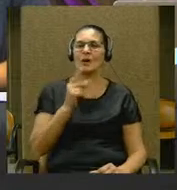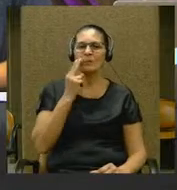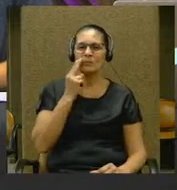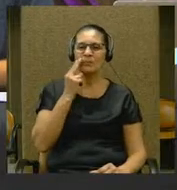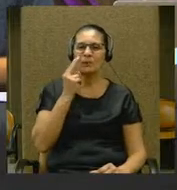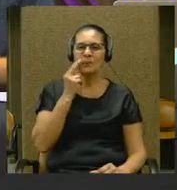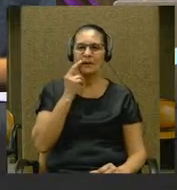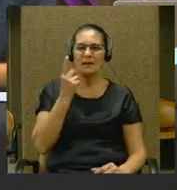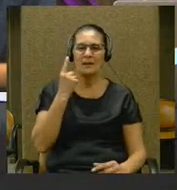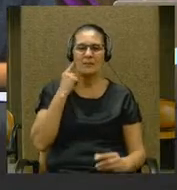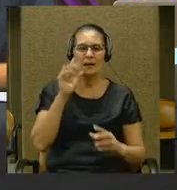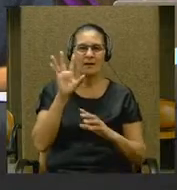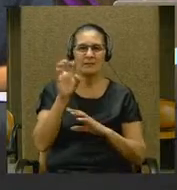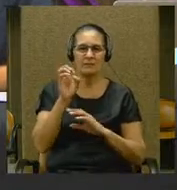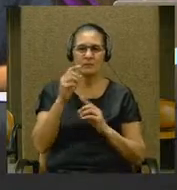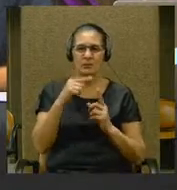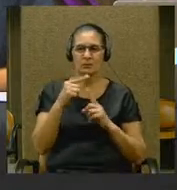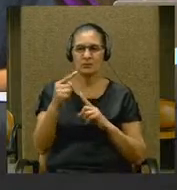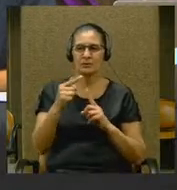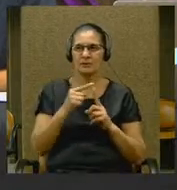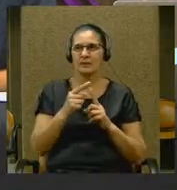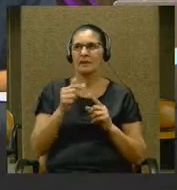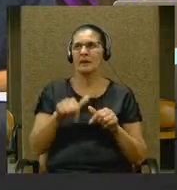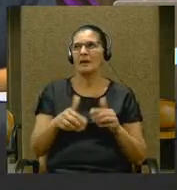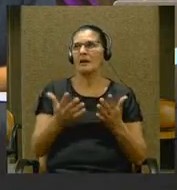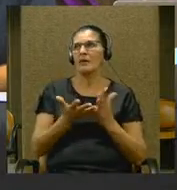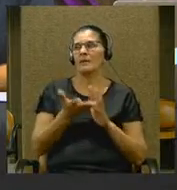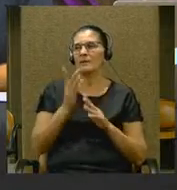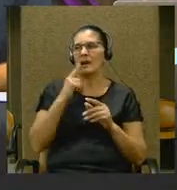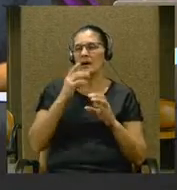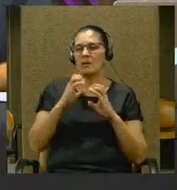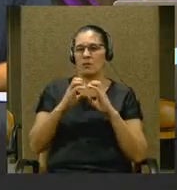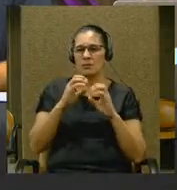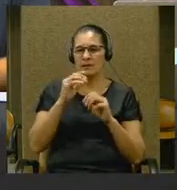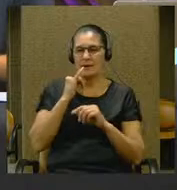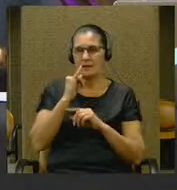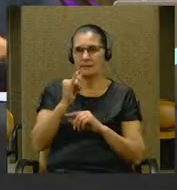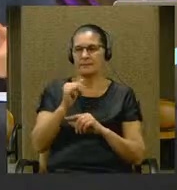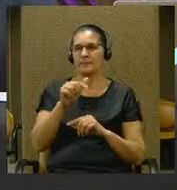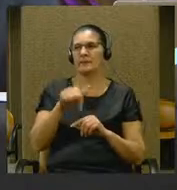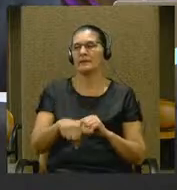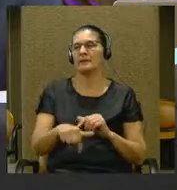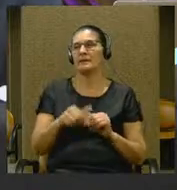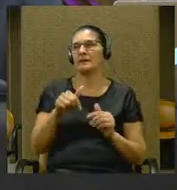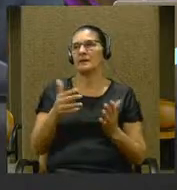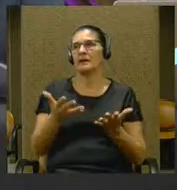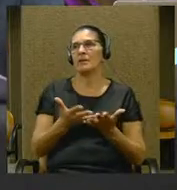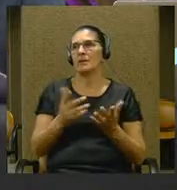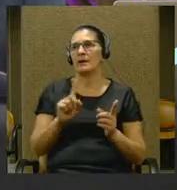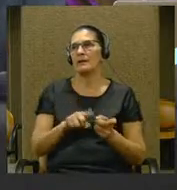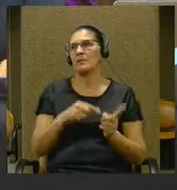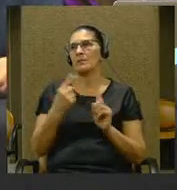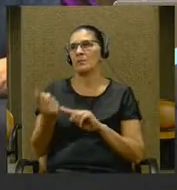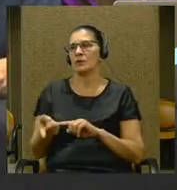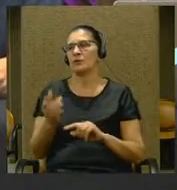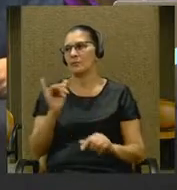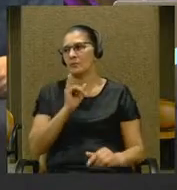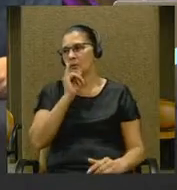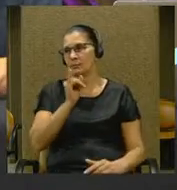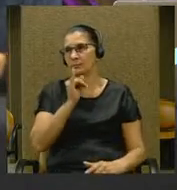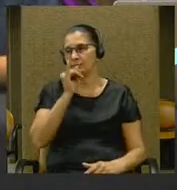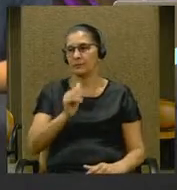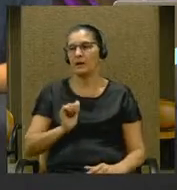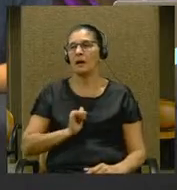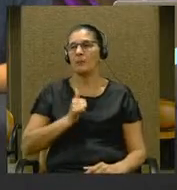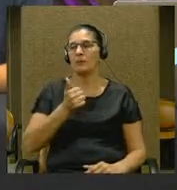We're having some technical difficulties with Mr. Kilmer, so now we will go on to our